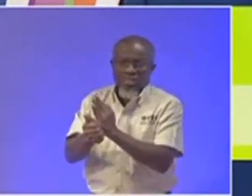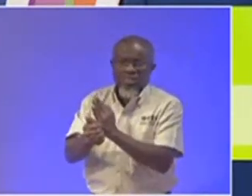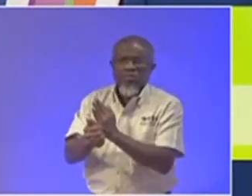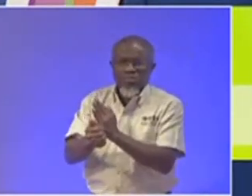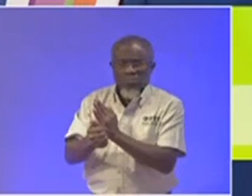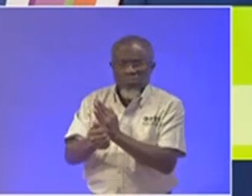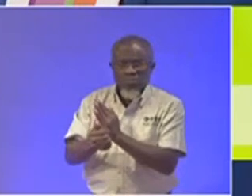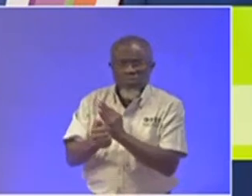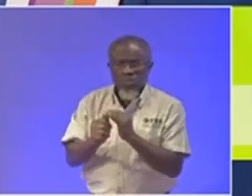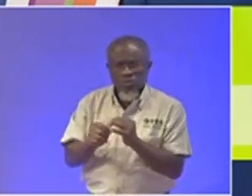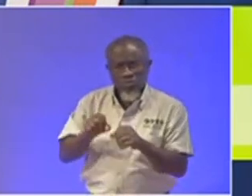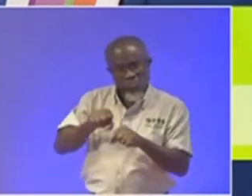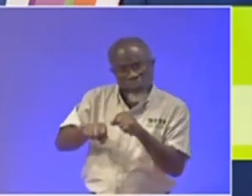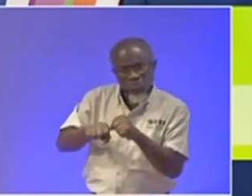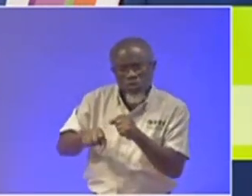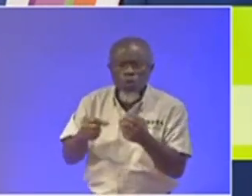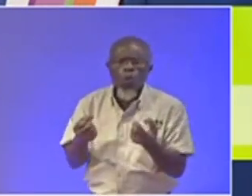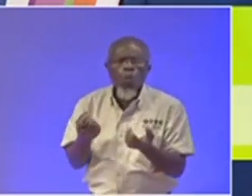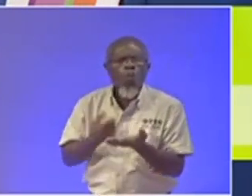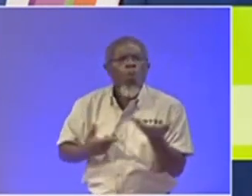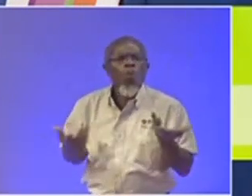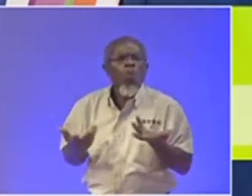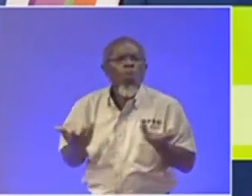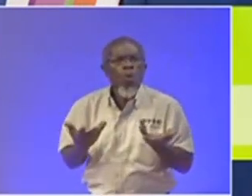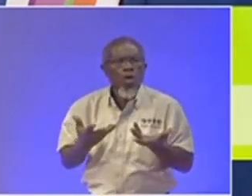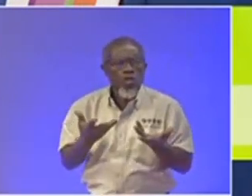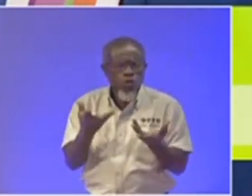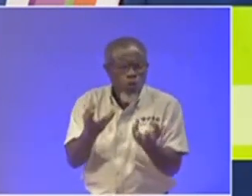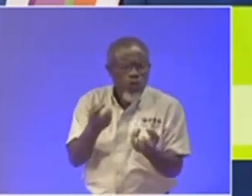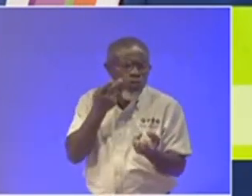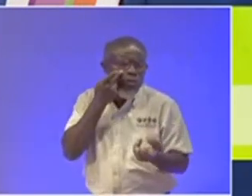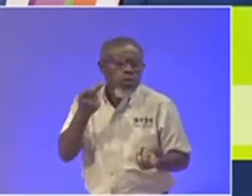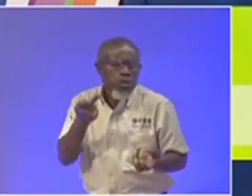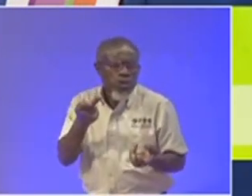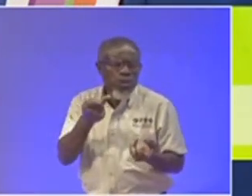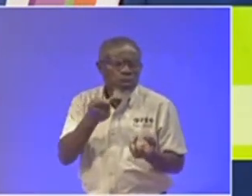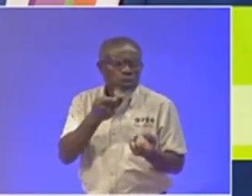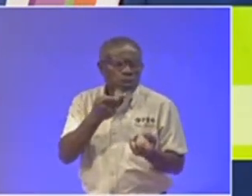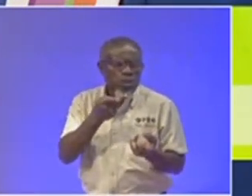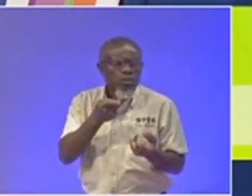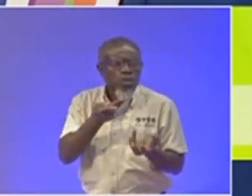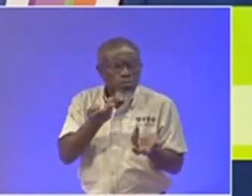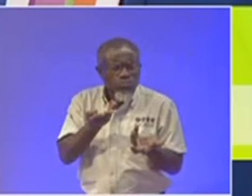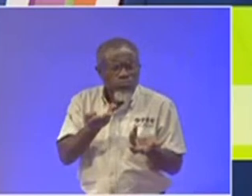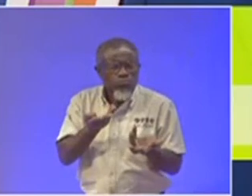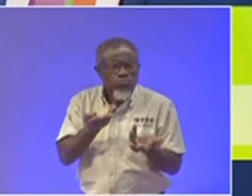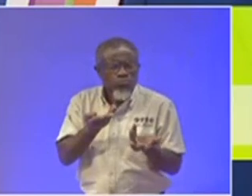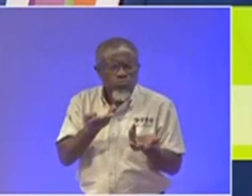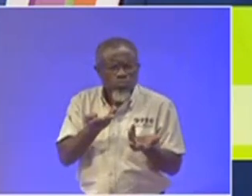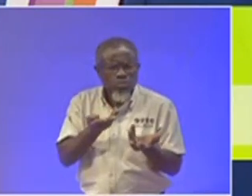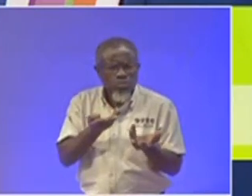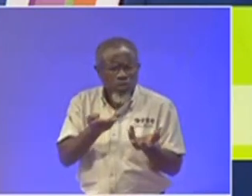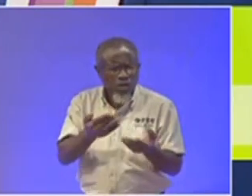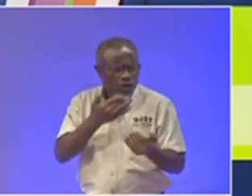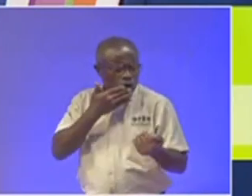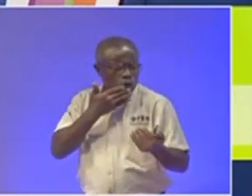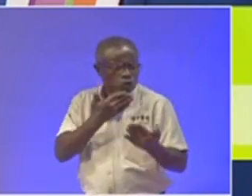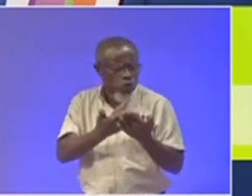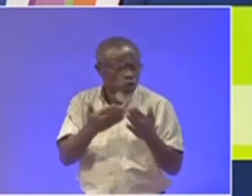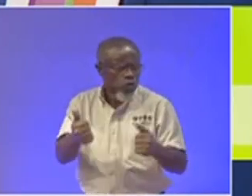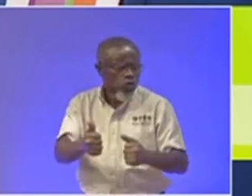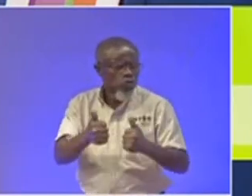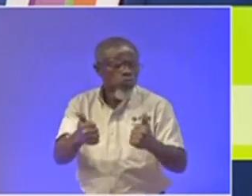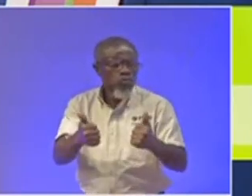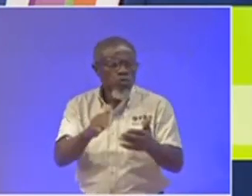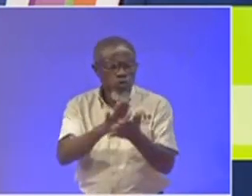with your colleagues. So what are some of those things you'd want to see in terms of defining that healthy school environment in the context of